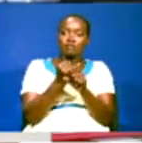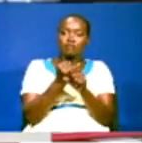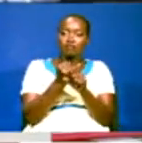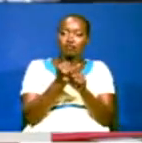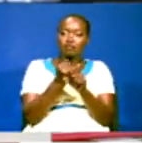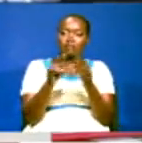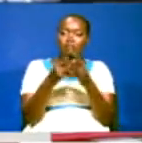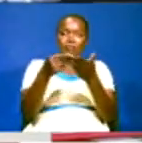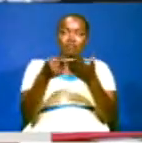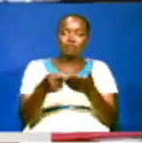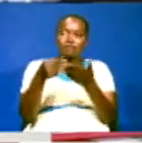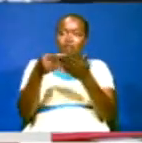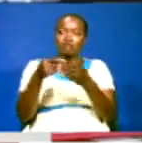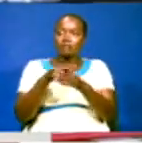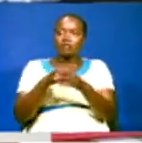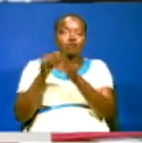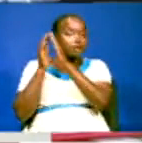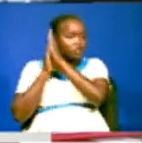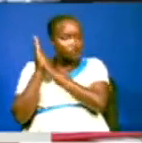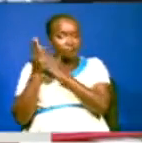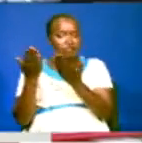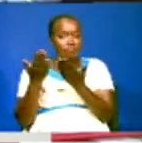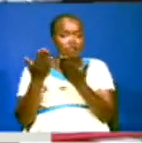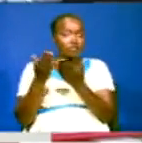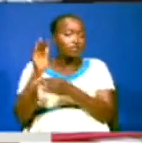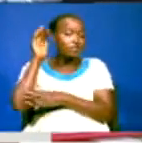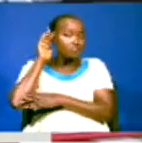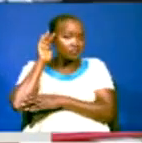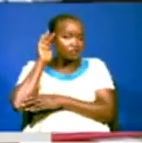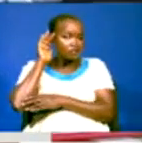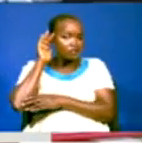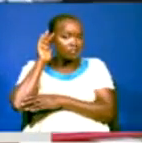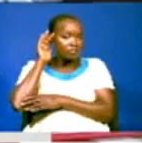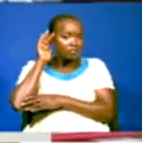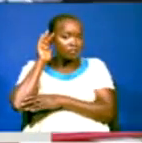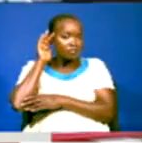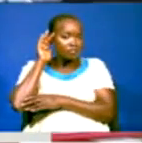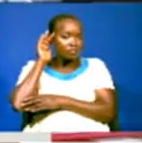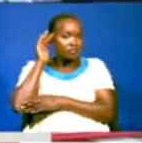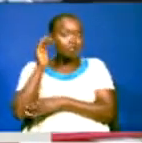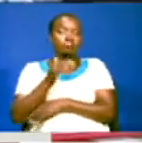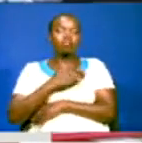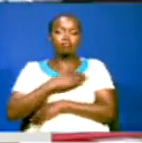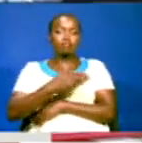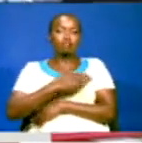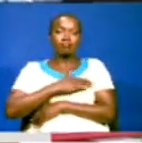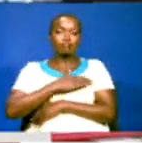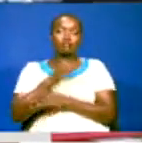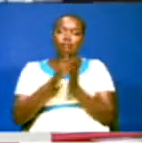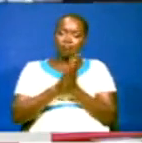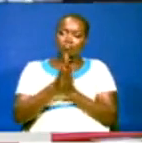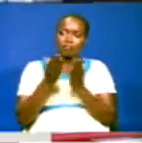began discussing when I was in Jamaica, and you would hear their heartbeat and their passion for